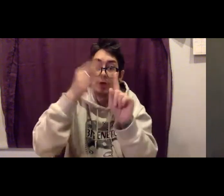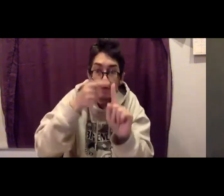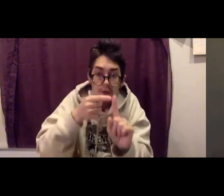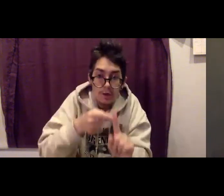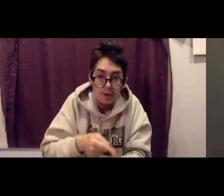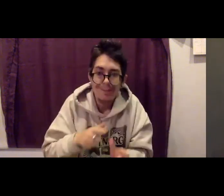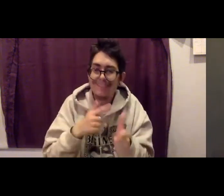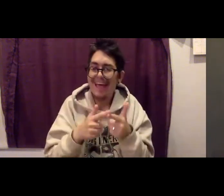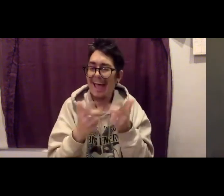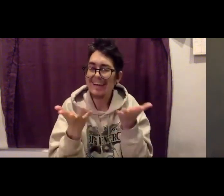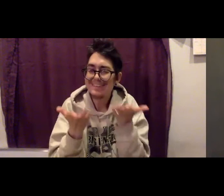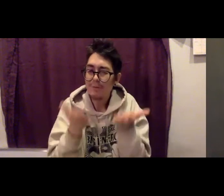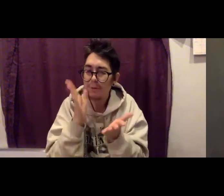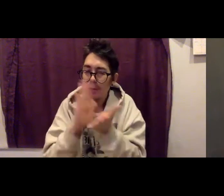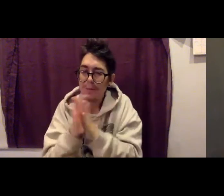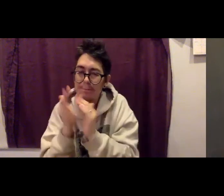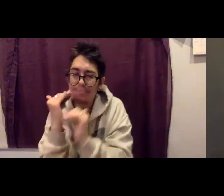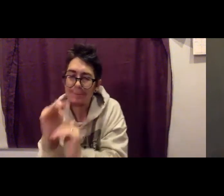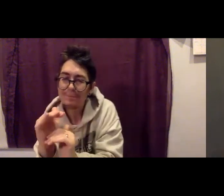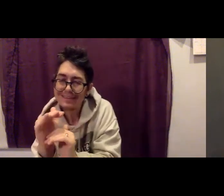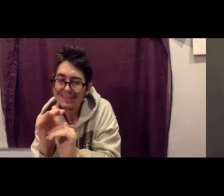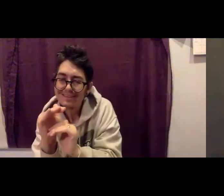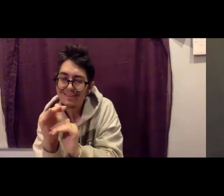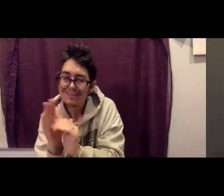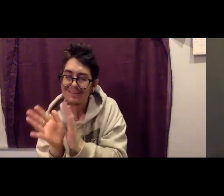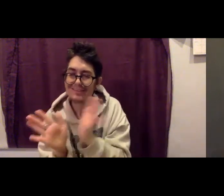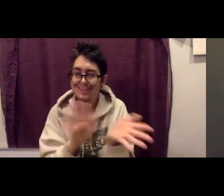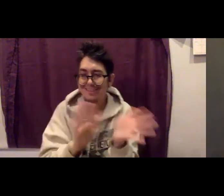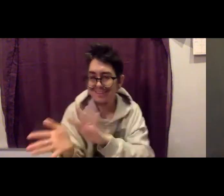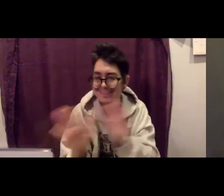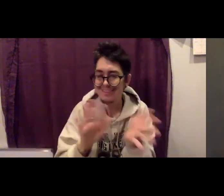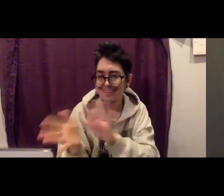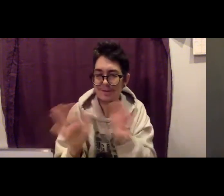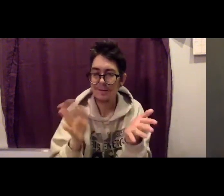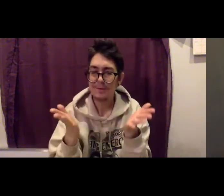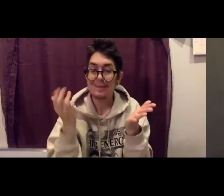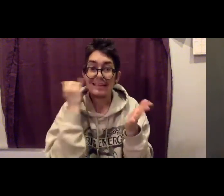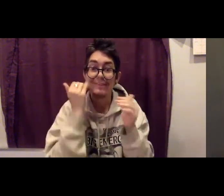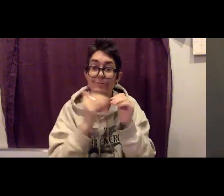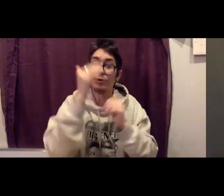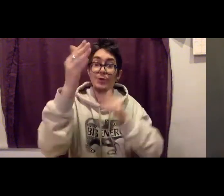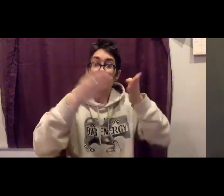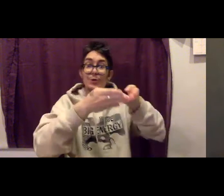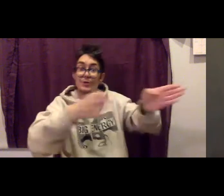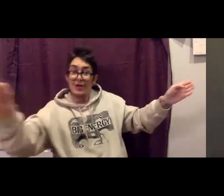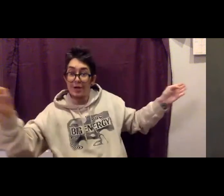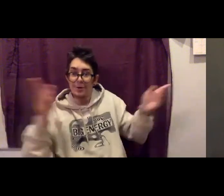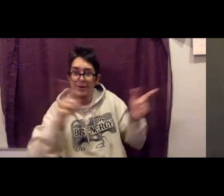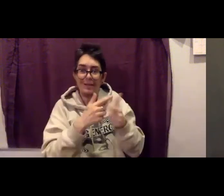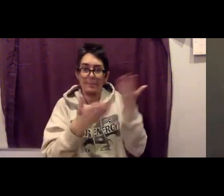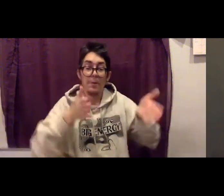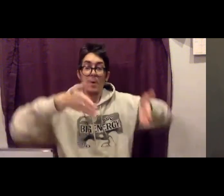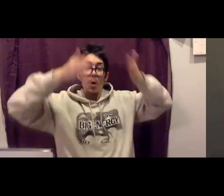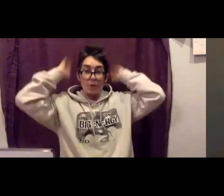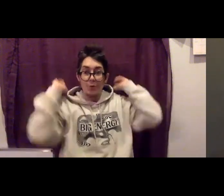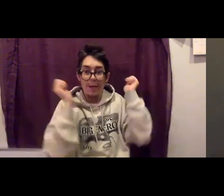will. And again, like I mentioned, if you become too specific, I think it almost can become limiting, so there's a fine balance.